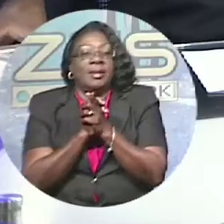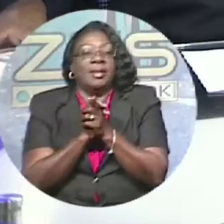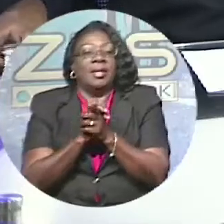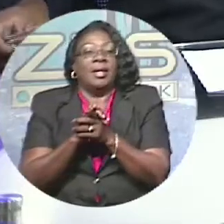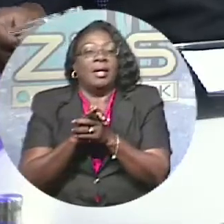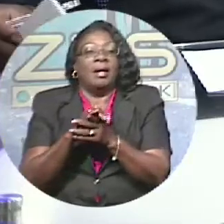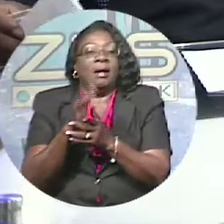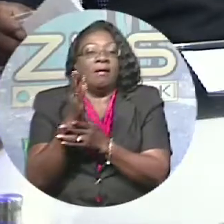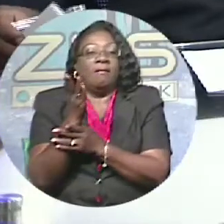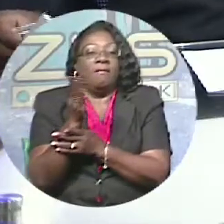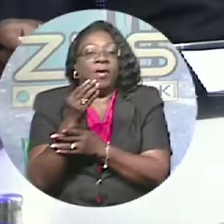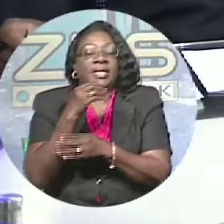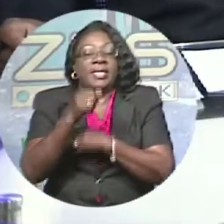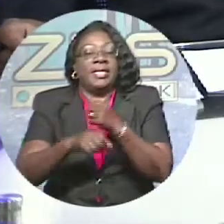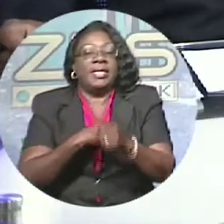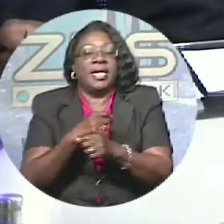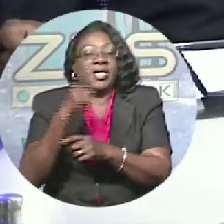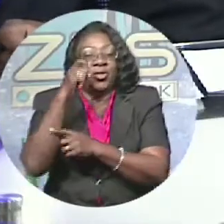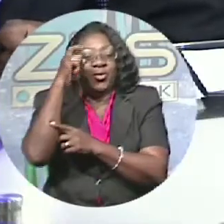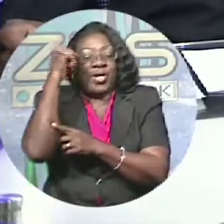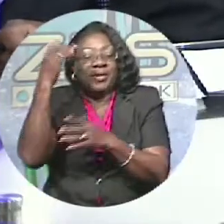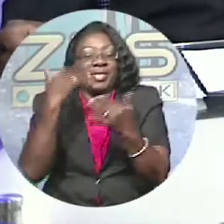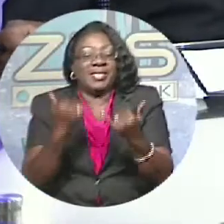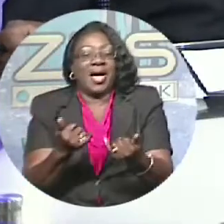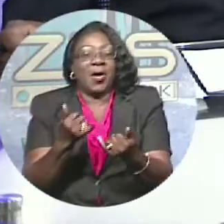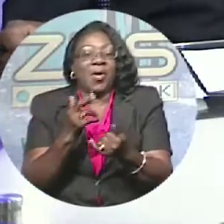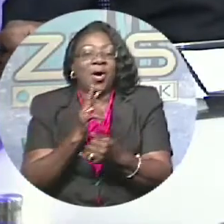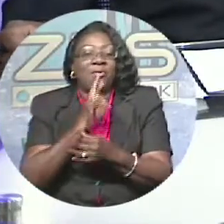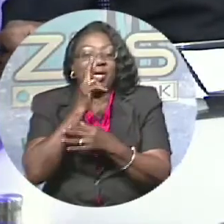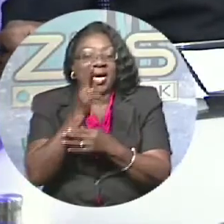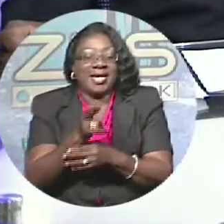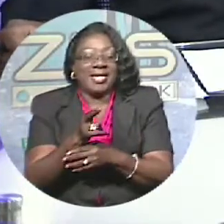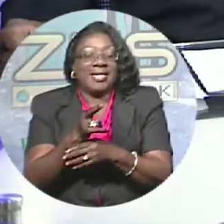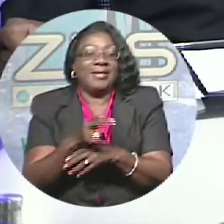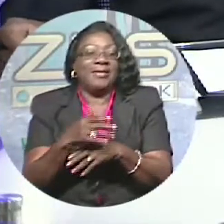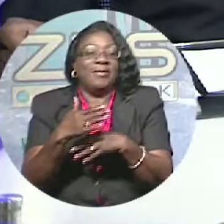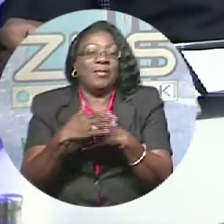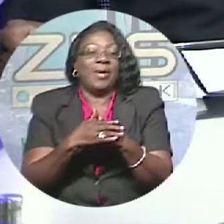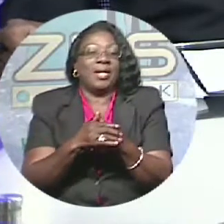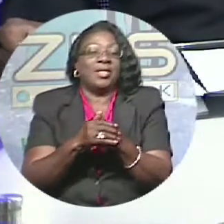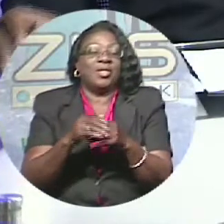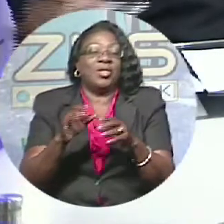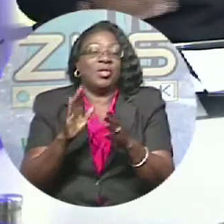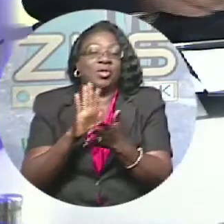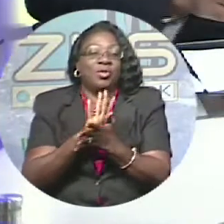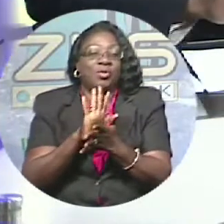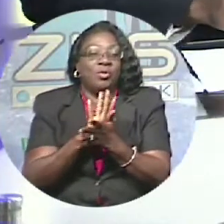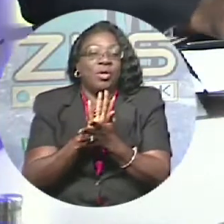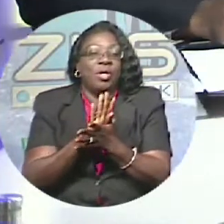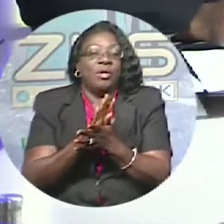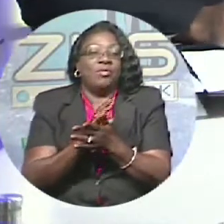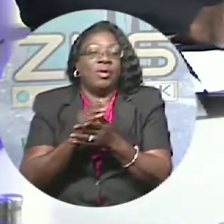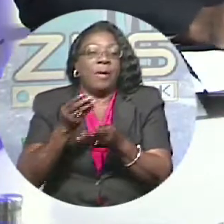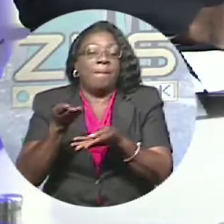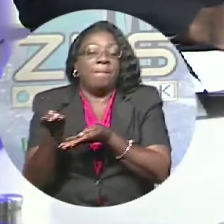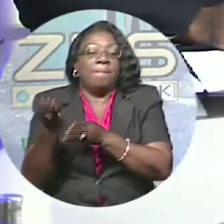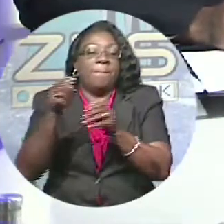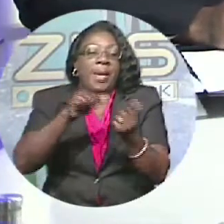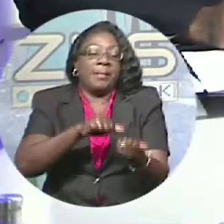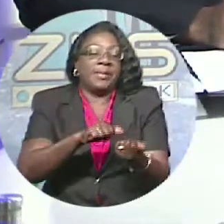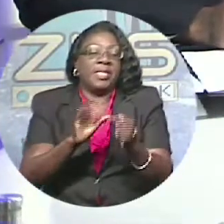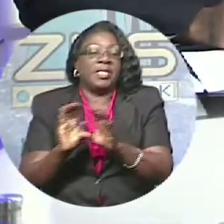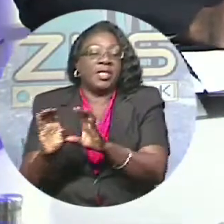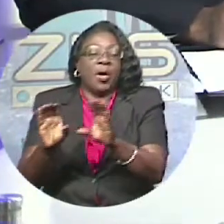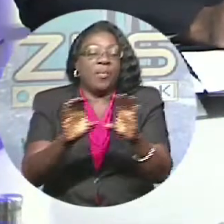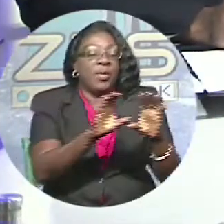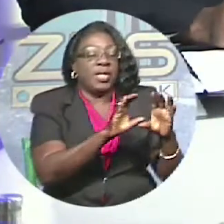Well, a 14-year dream is now a reality for the Baptist community. On Sunday, a new auditorium was dedicated, and it bears the name of